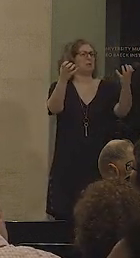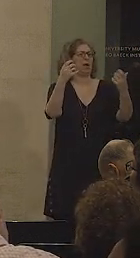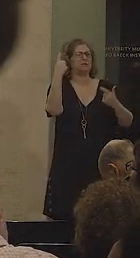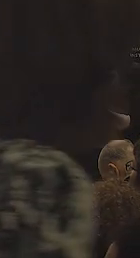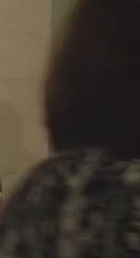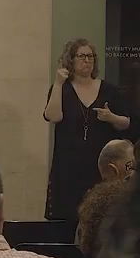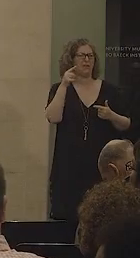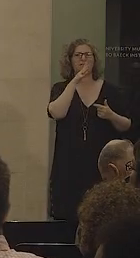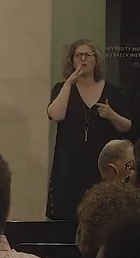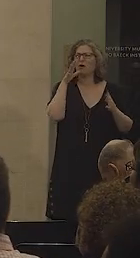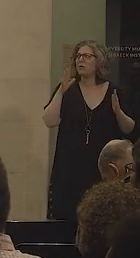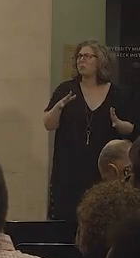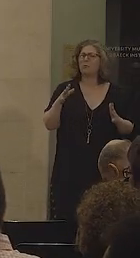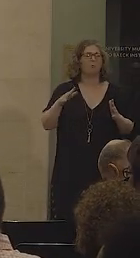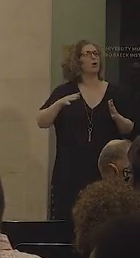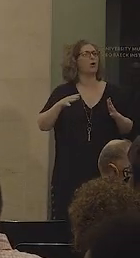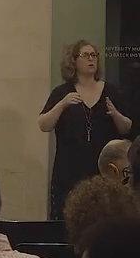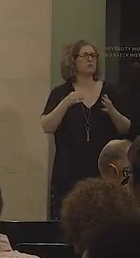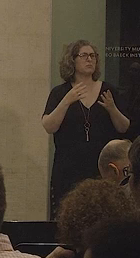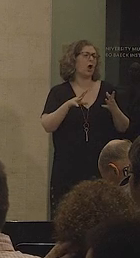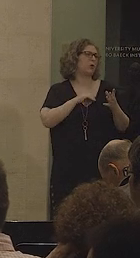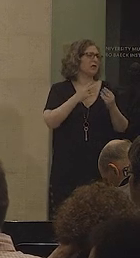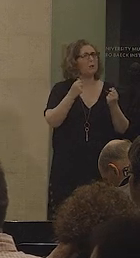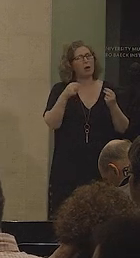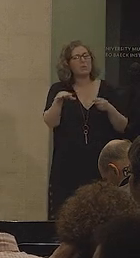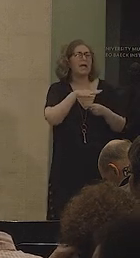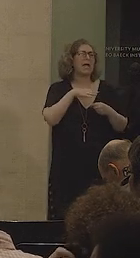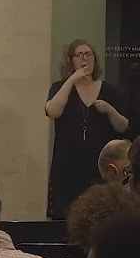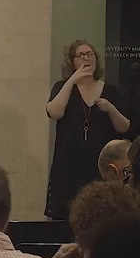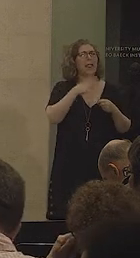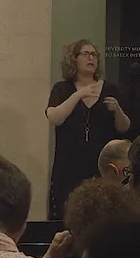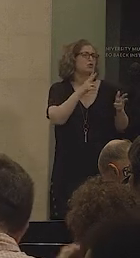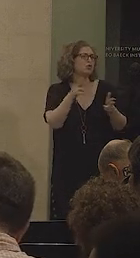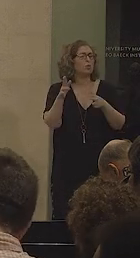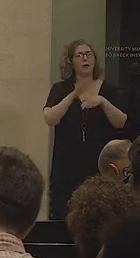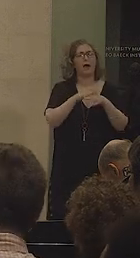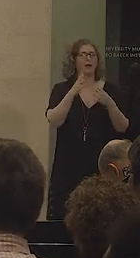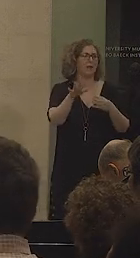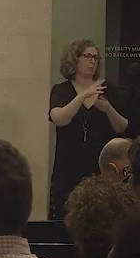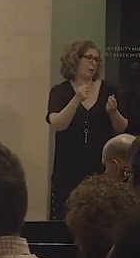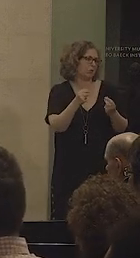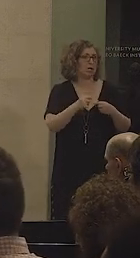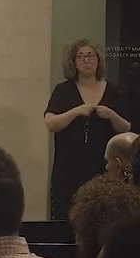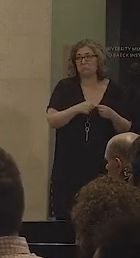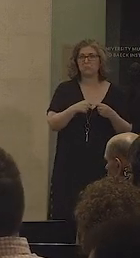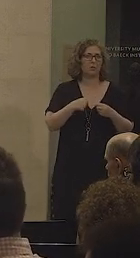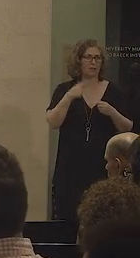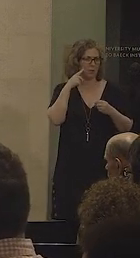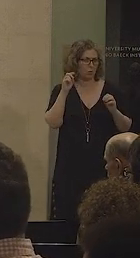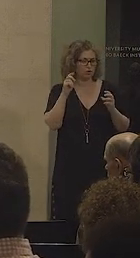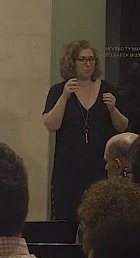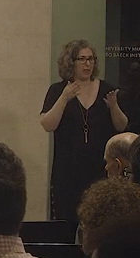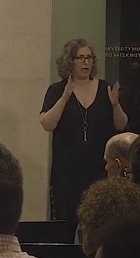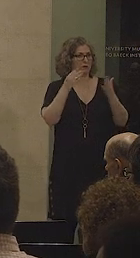a farmer, he's got a lot of property, and he and his kids like to shoot on the property. And I believe nobody should be able to buy a